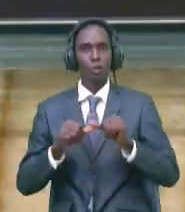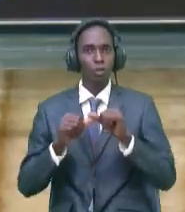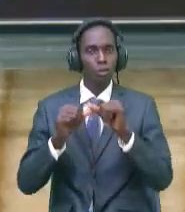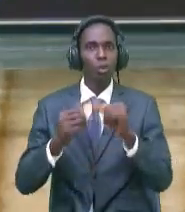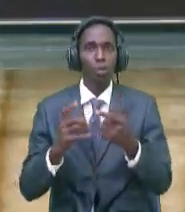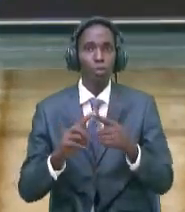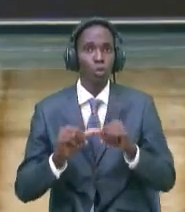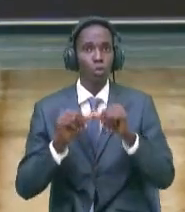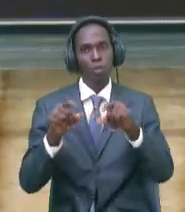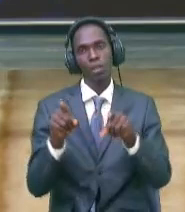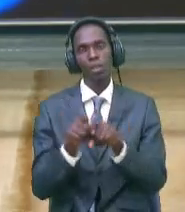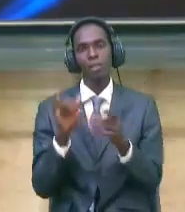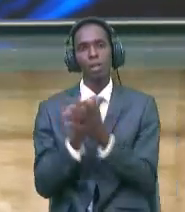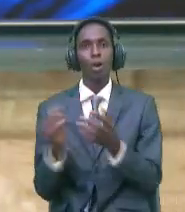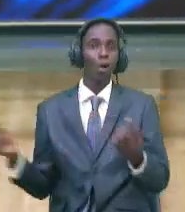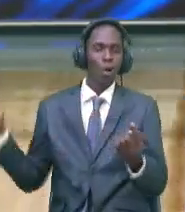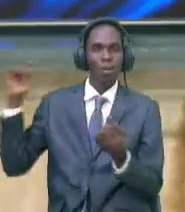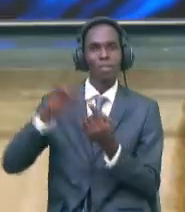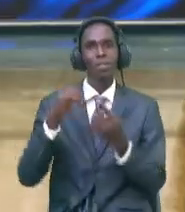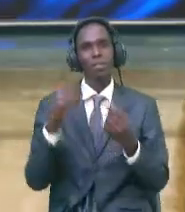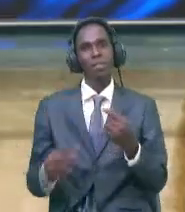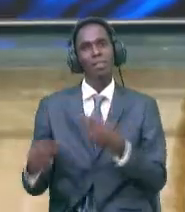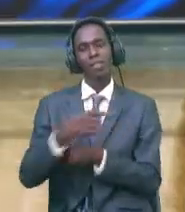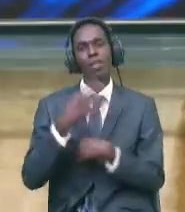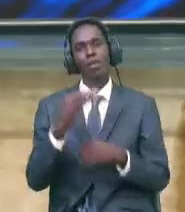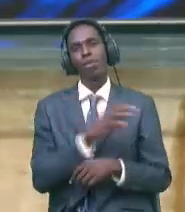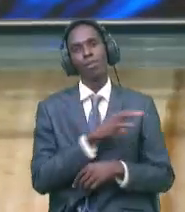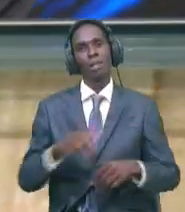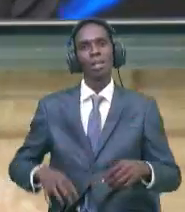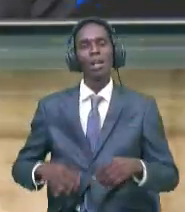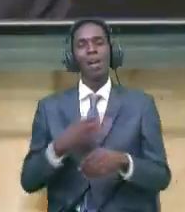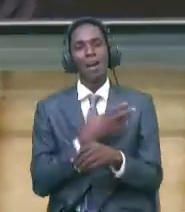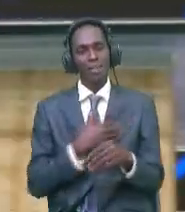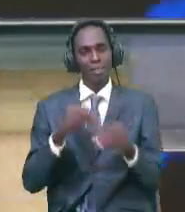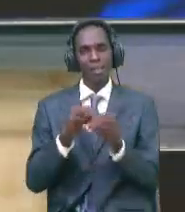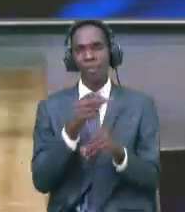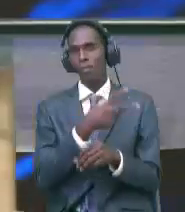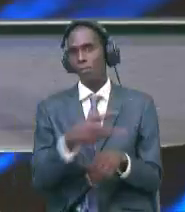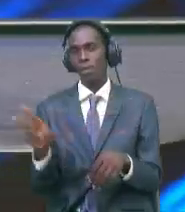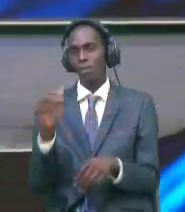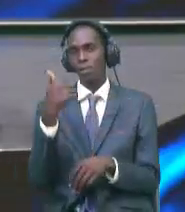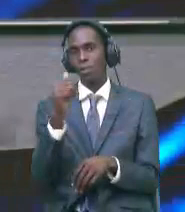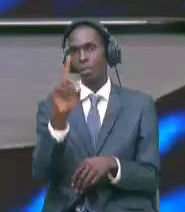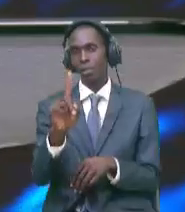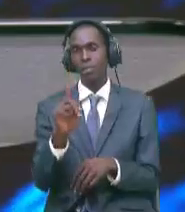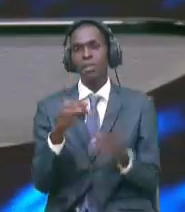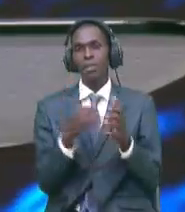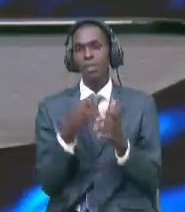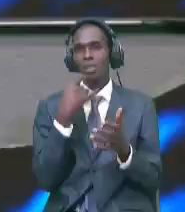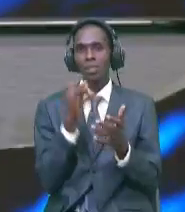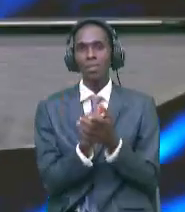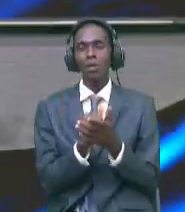continue like that until the day of Christ. And then in verse 11, we're told, it says,